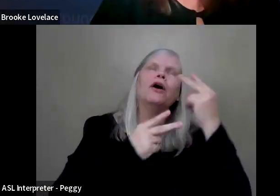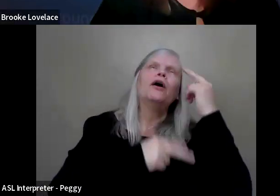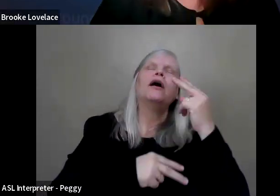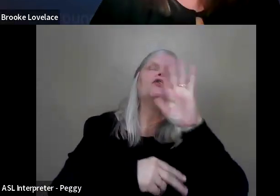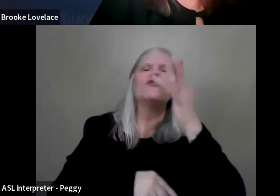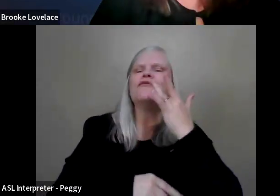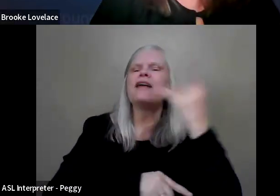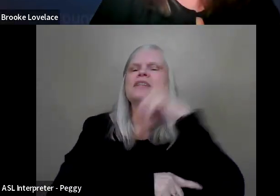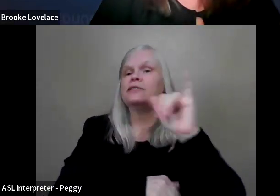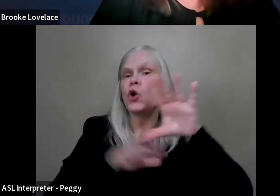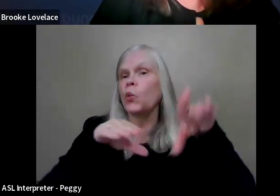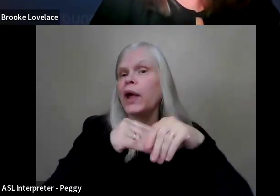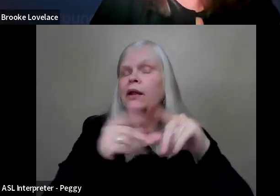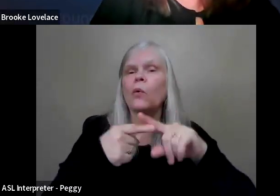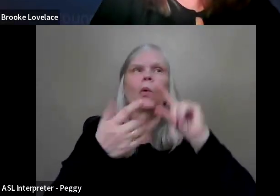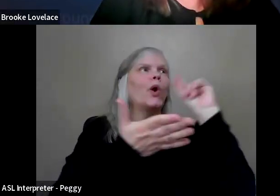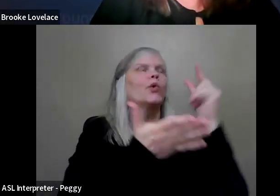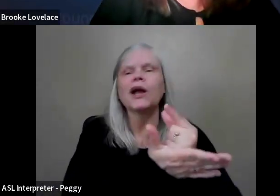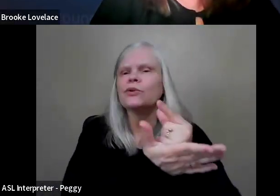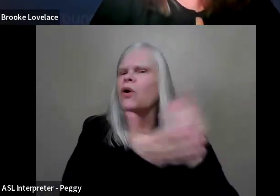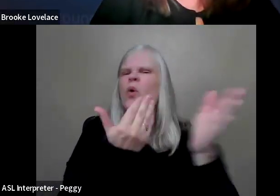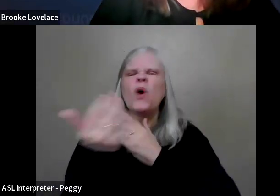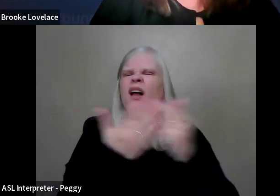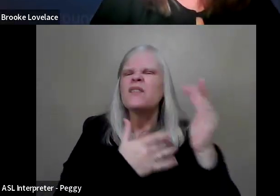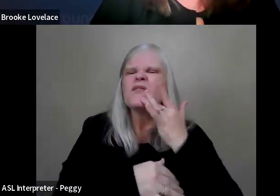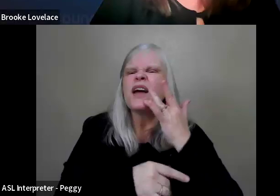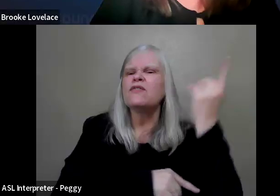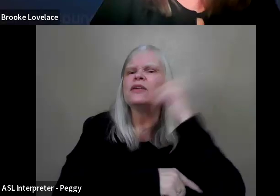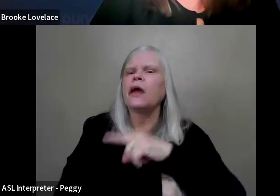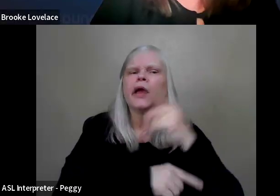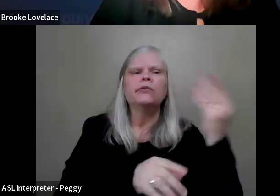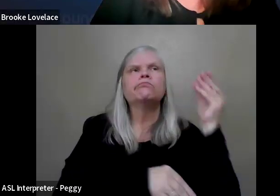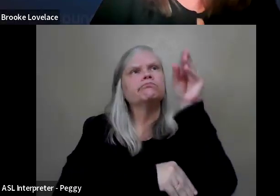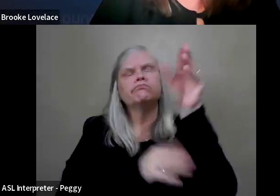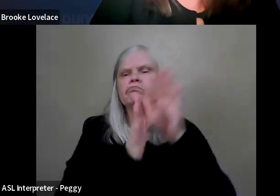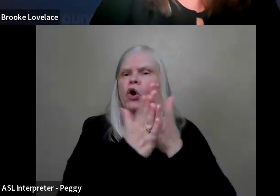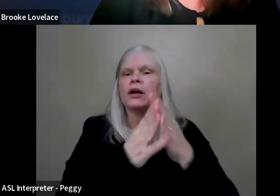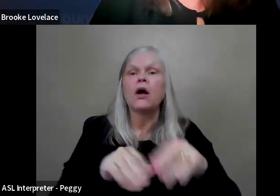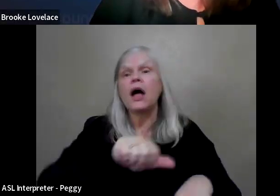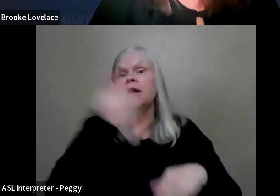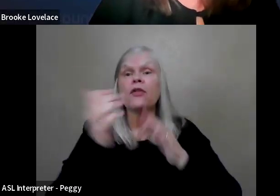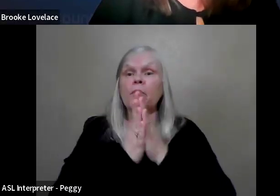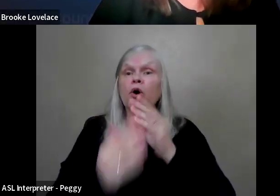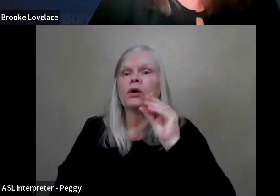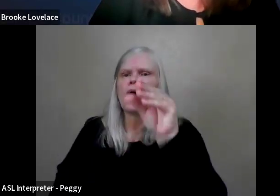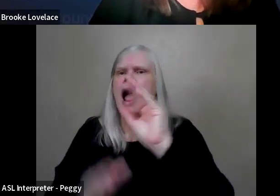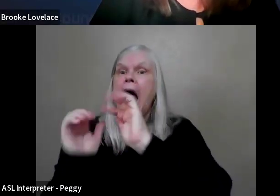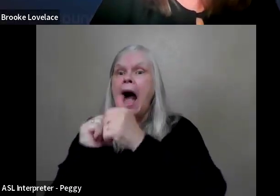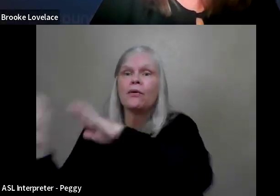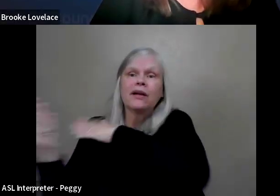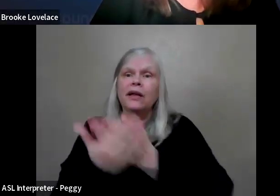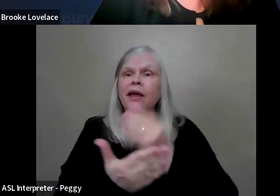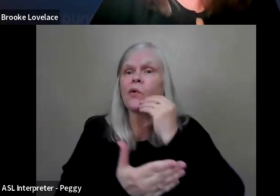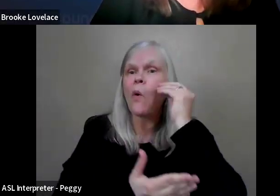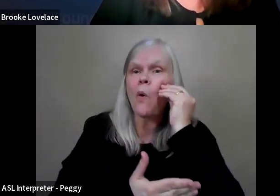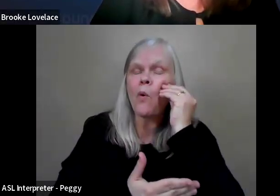or whatever, graduation, whatever it may be. Another book might be how to get home from the grocery store. You know, you get